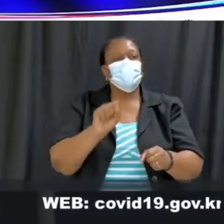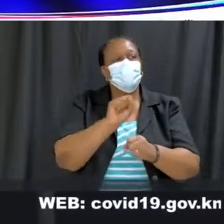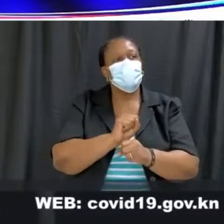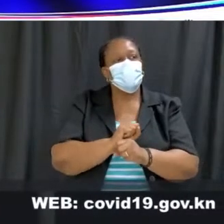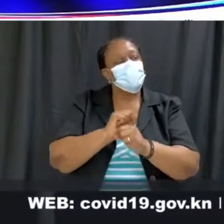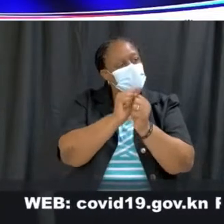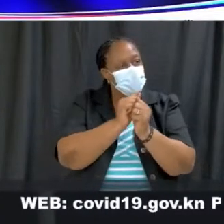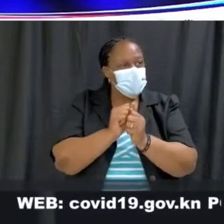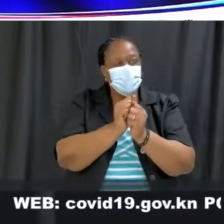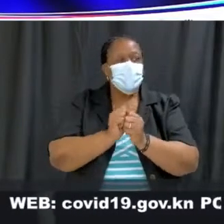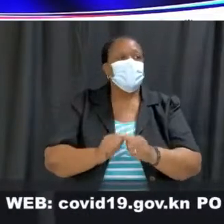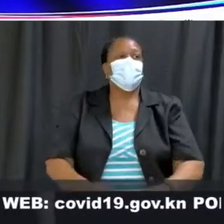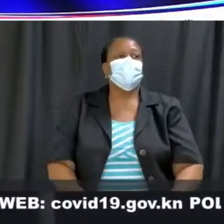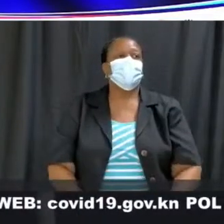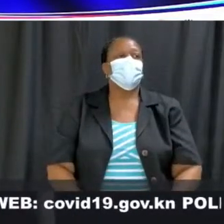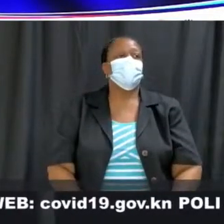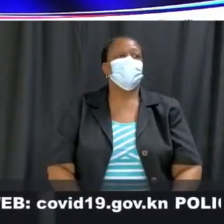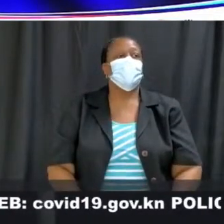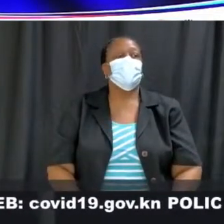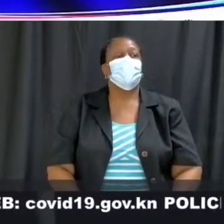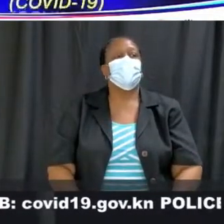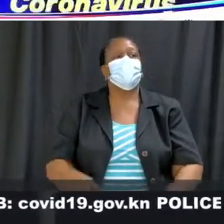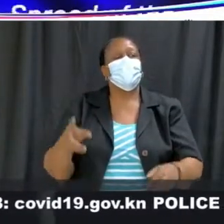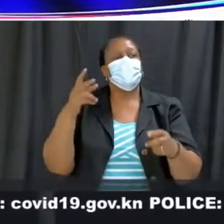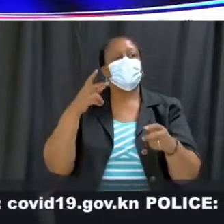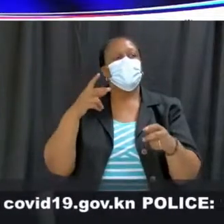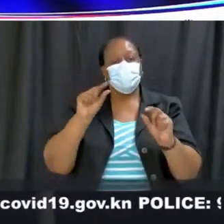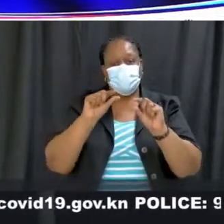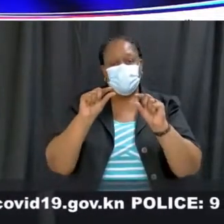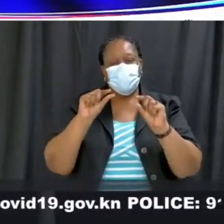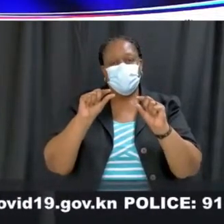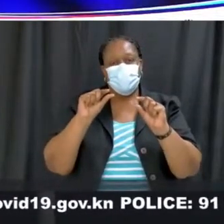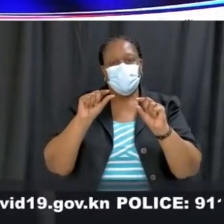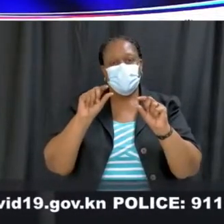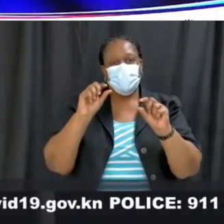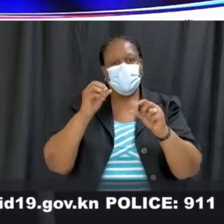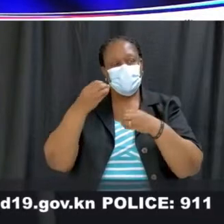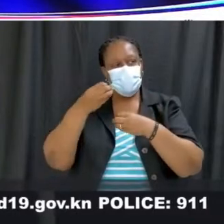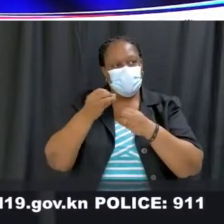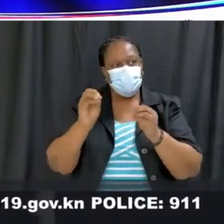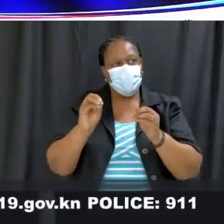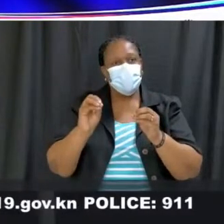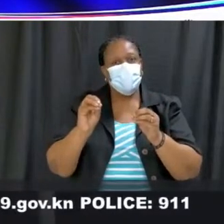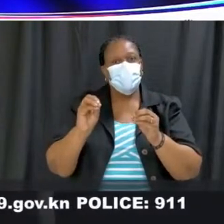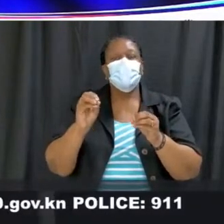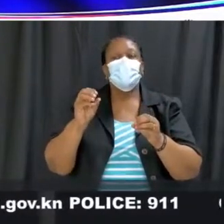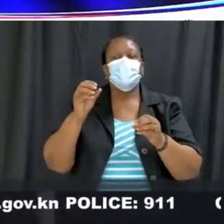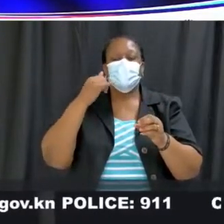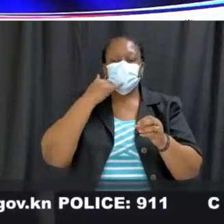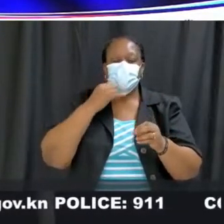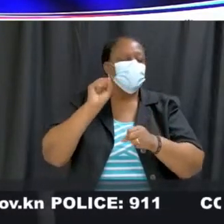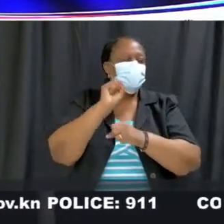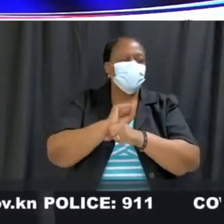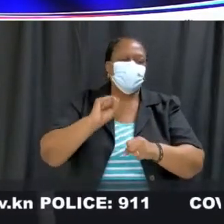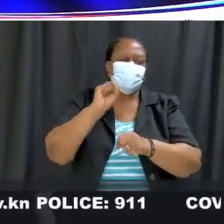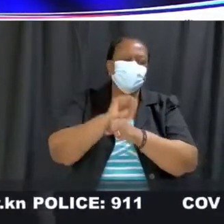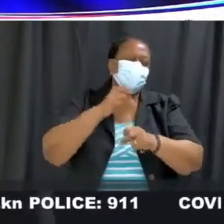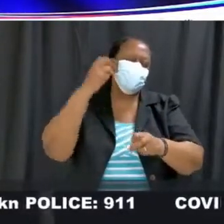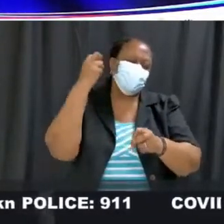Tourism Authority is now working assiduously to get the cruises here into St.